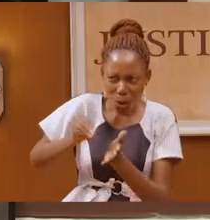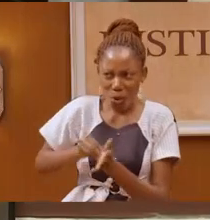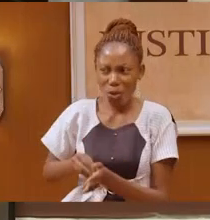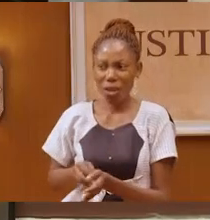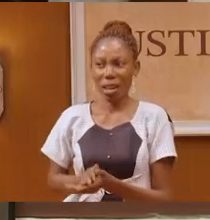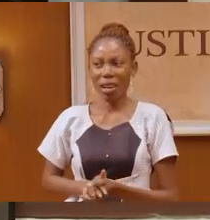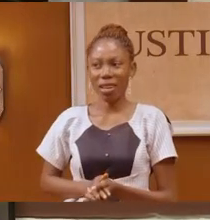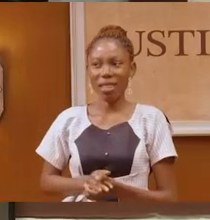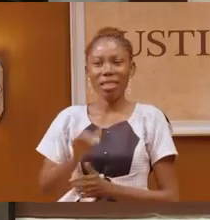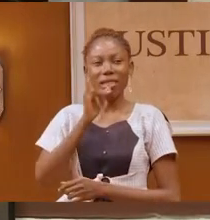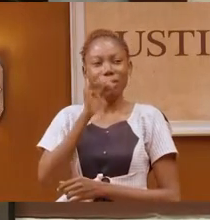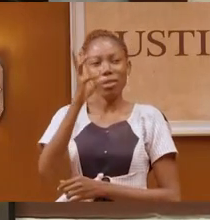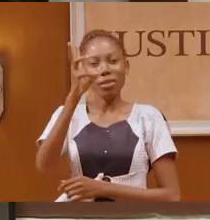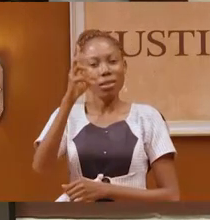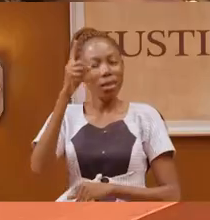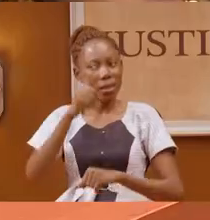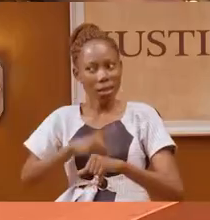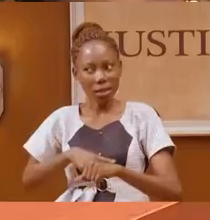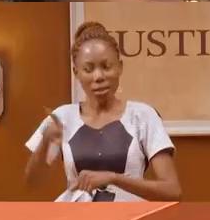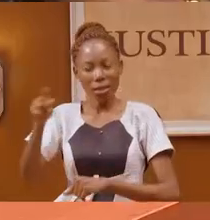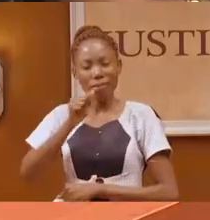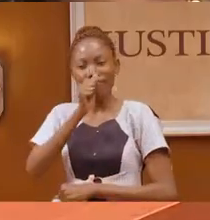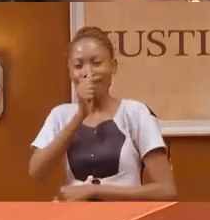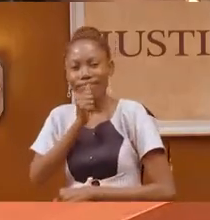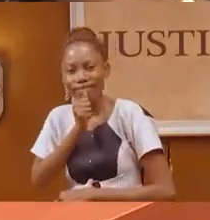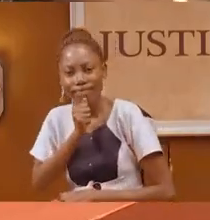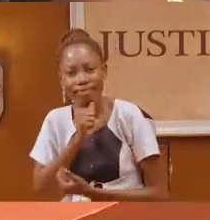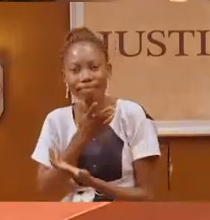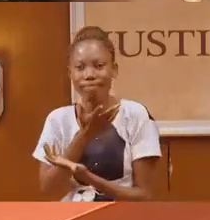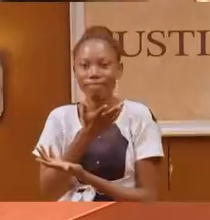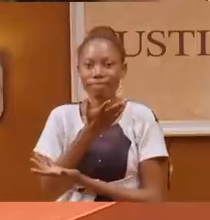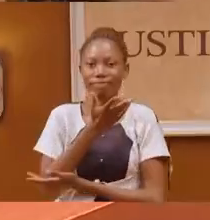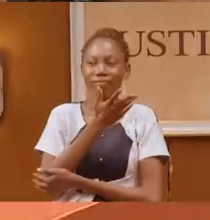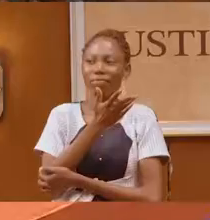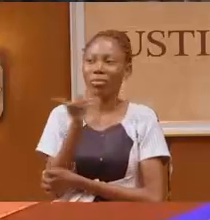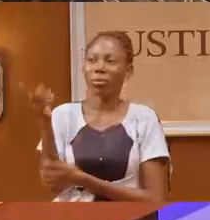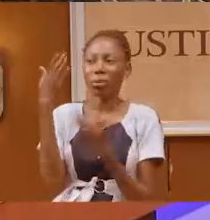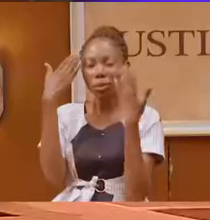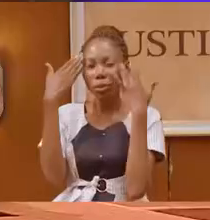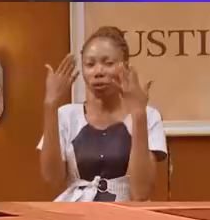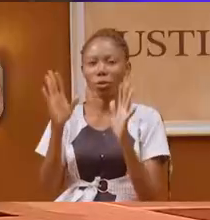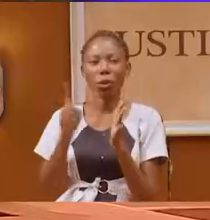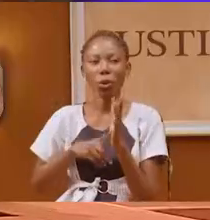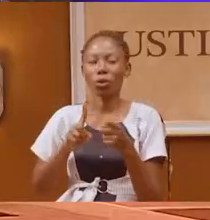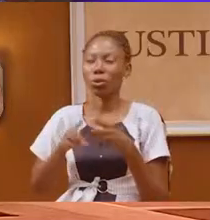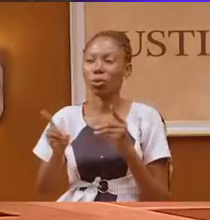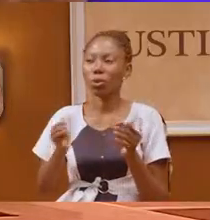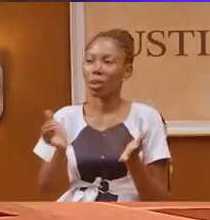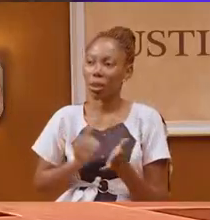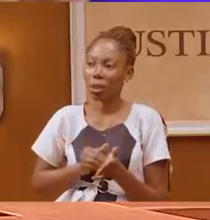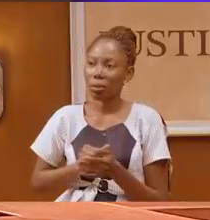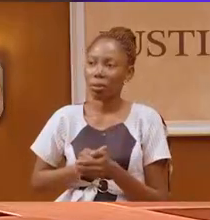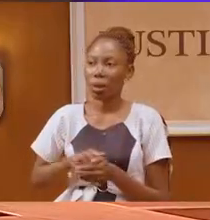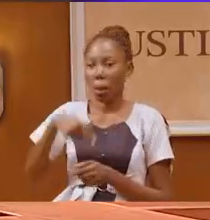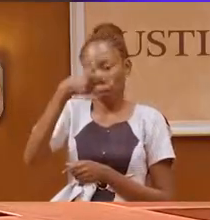That has happened more than six good times, and I keep on enduring it. So I don't know where to start any longer. Just